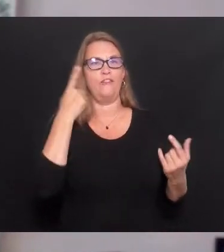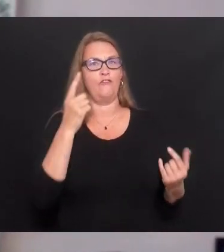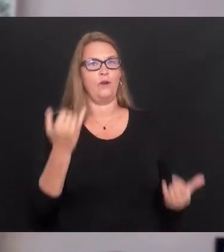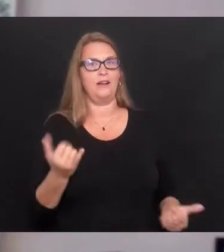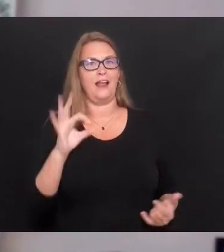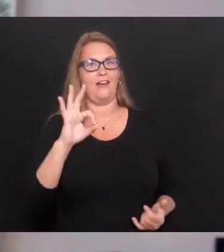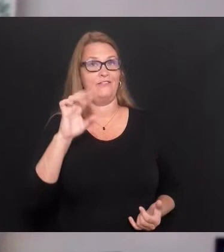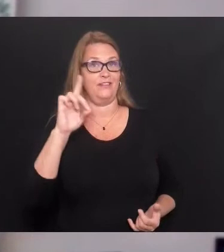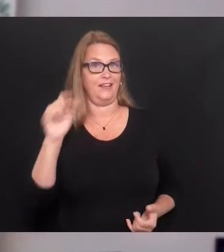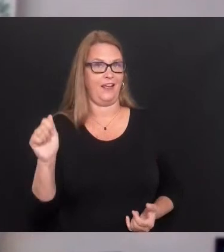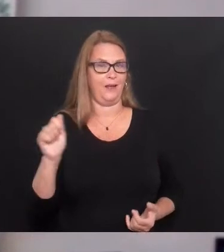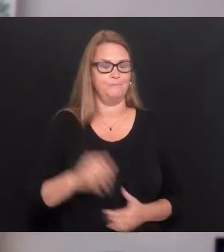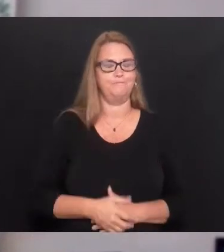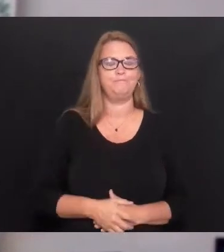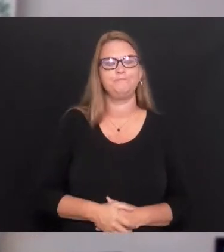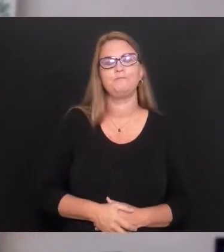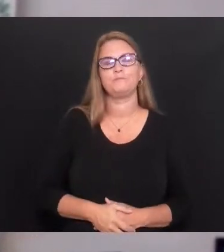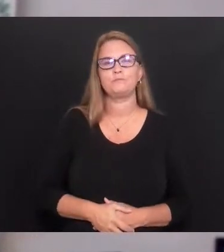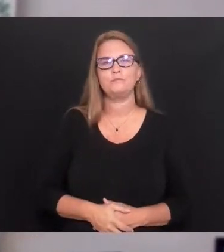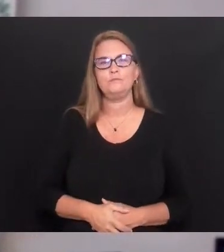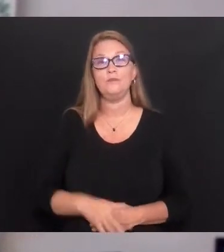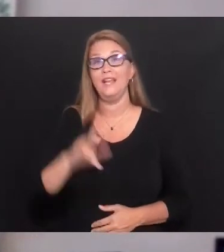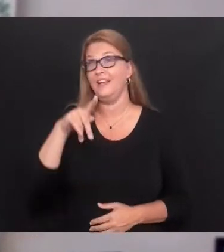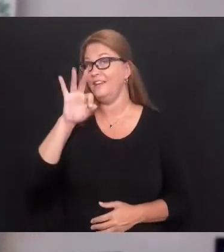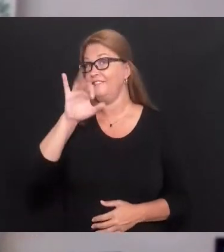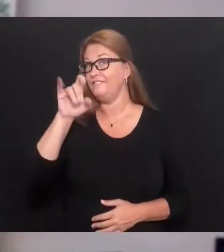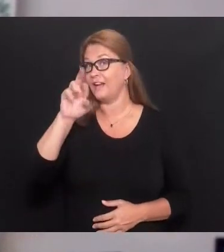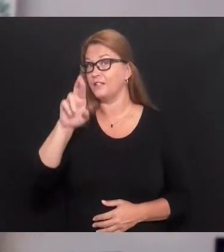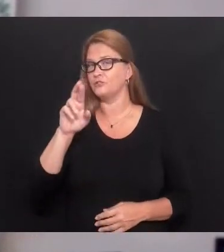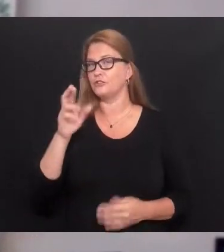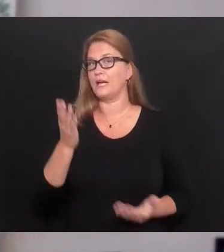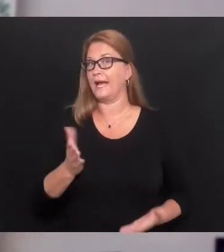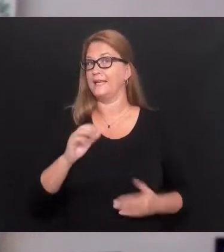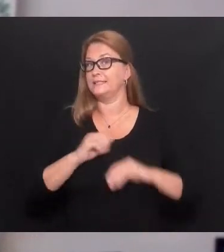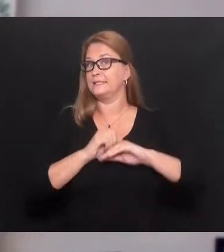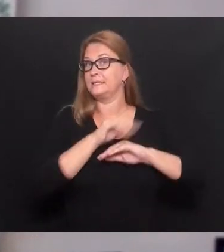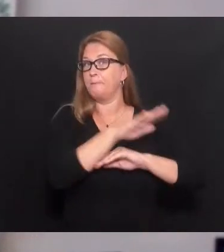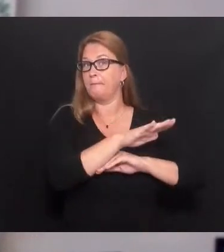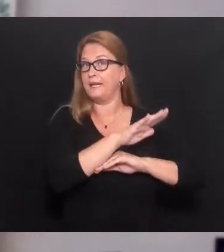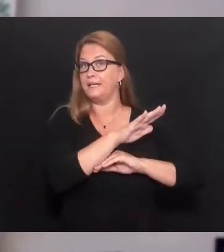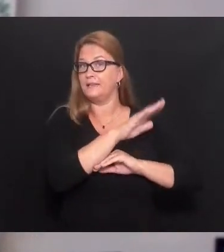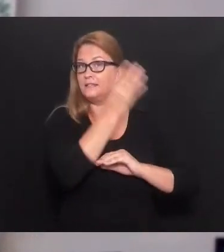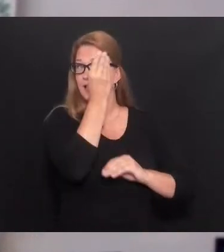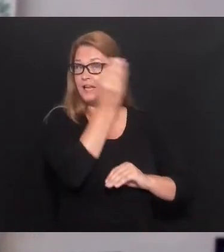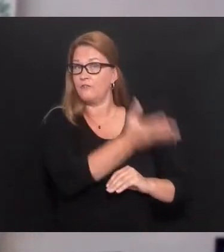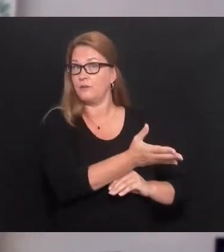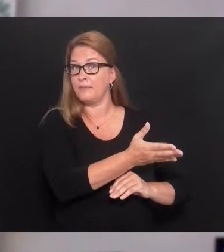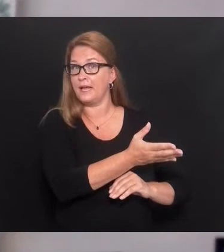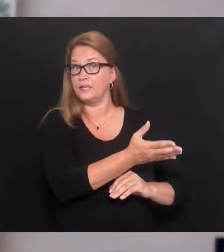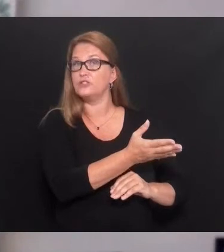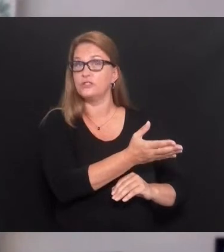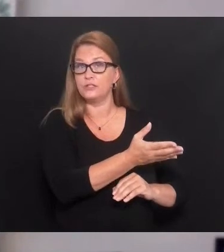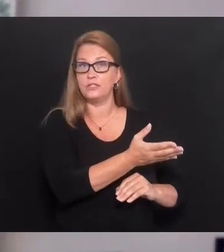happen. Also, Pfizer has submitted their data on the under 12-year-old, the